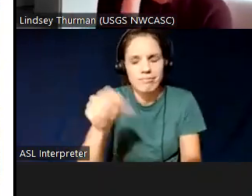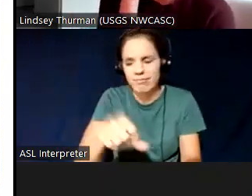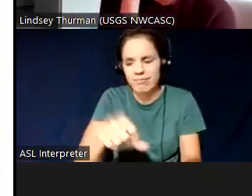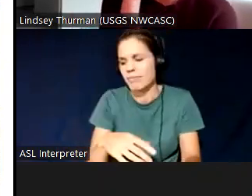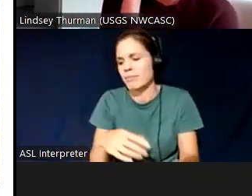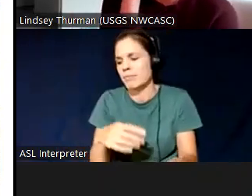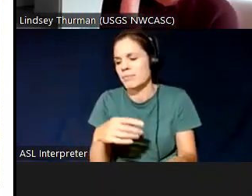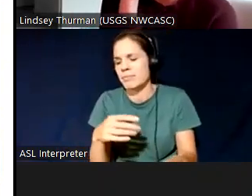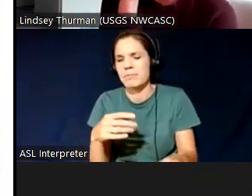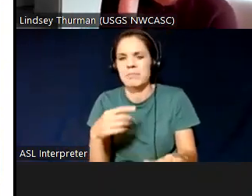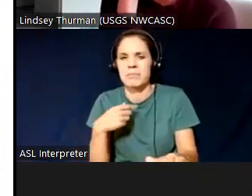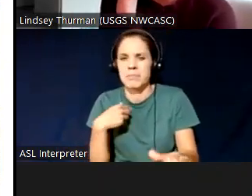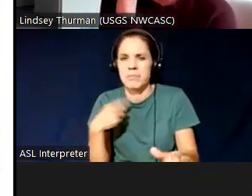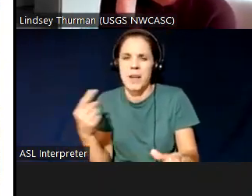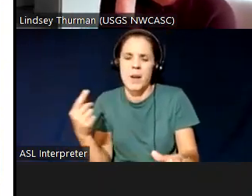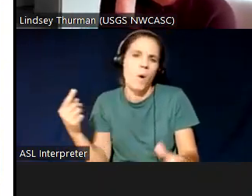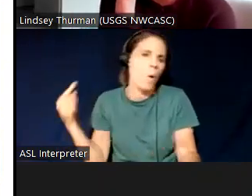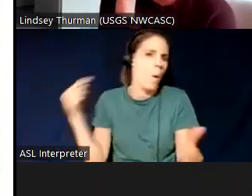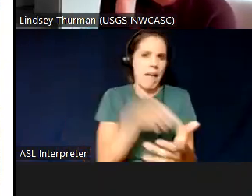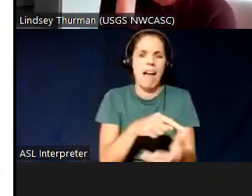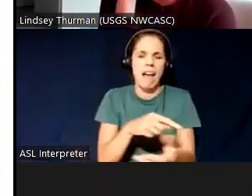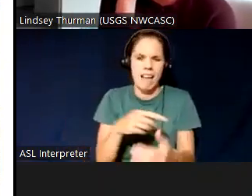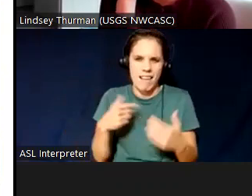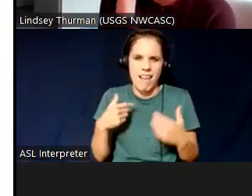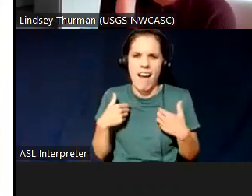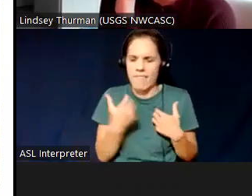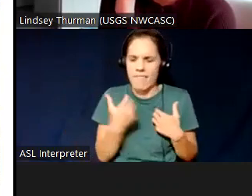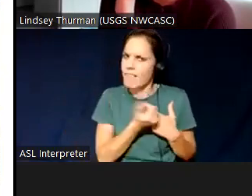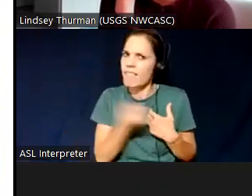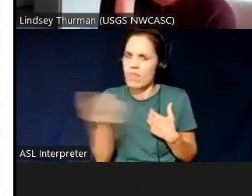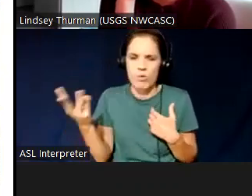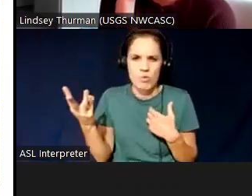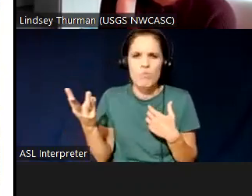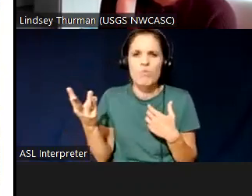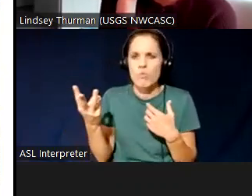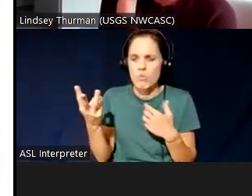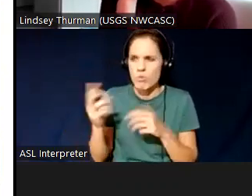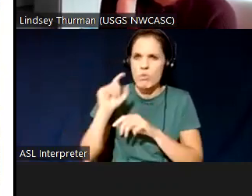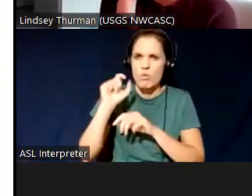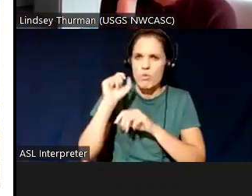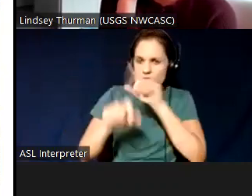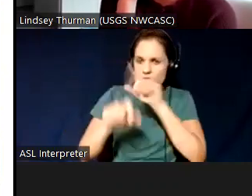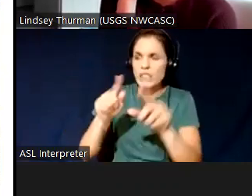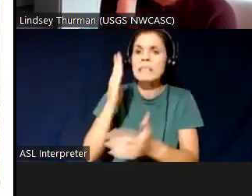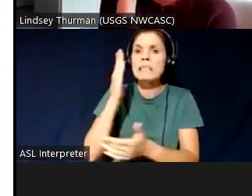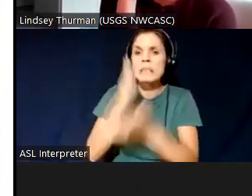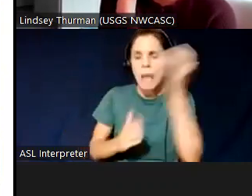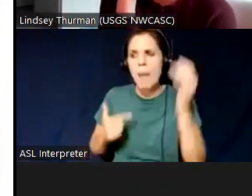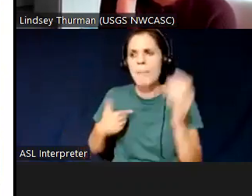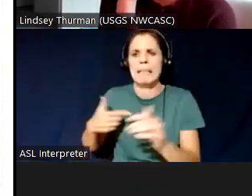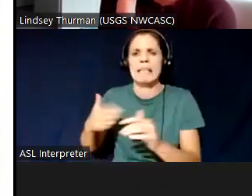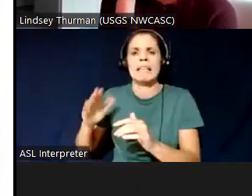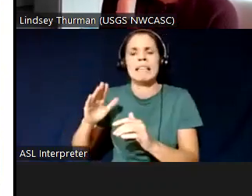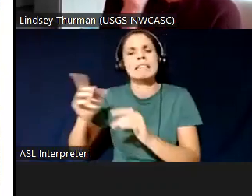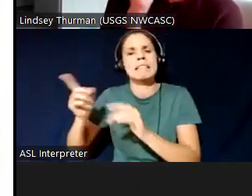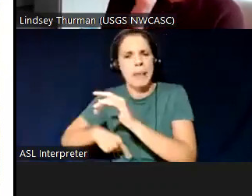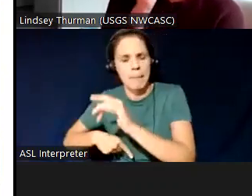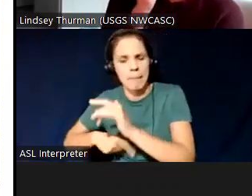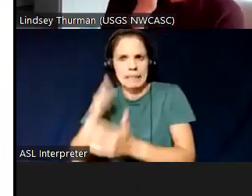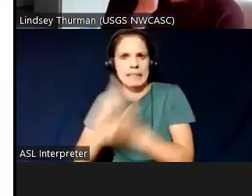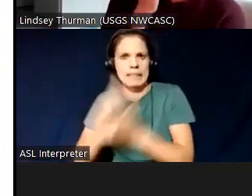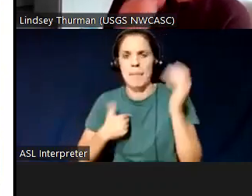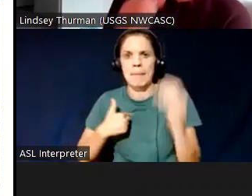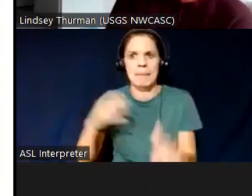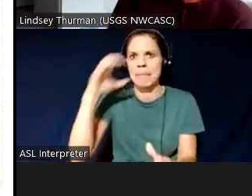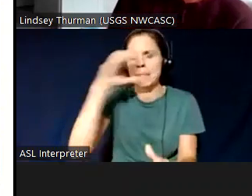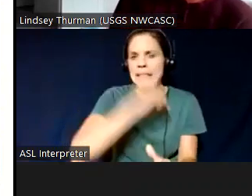quite a few questions, and there's some that I missed, and some I skipped intentionally. But there was. Let me see. I'm